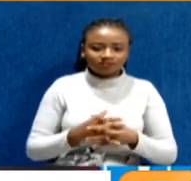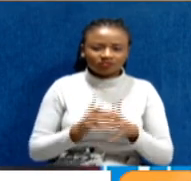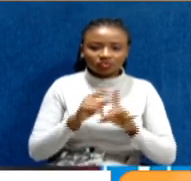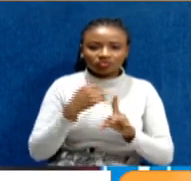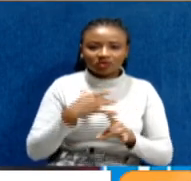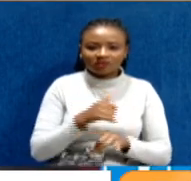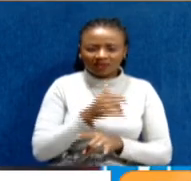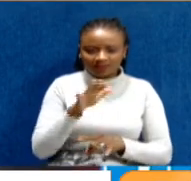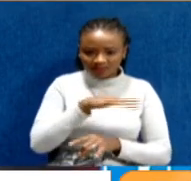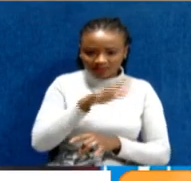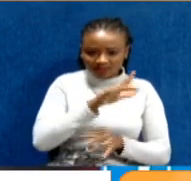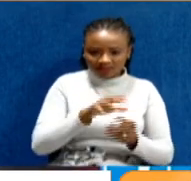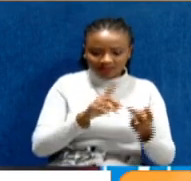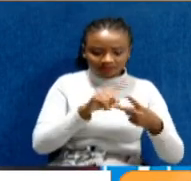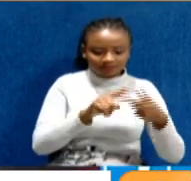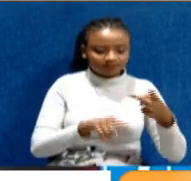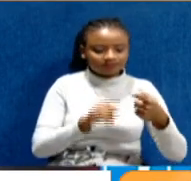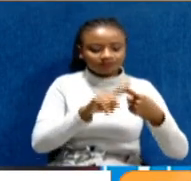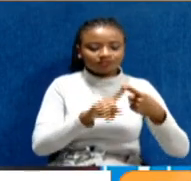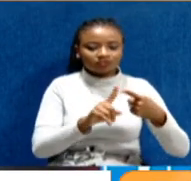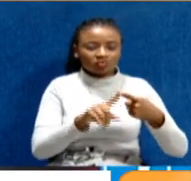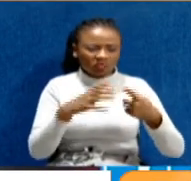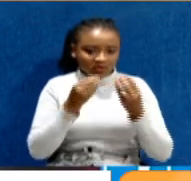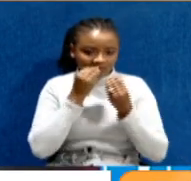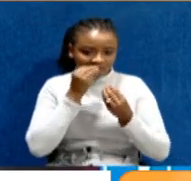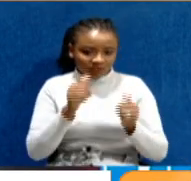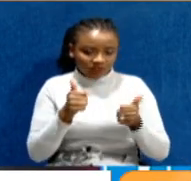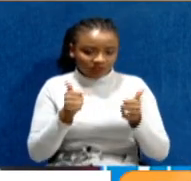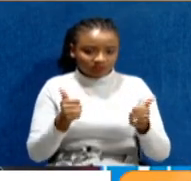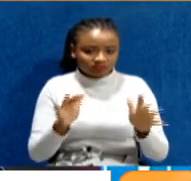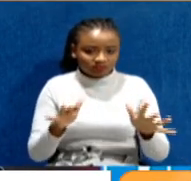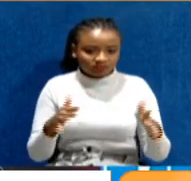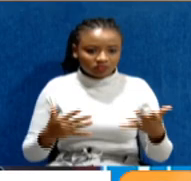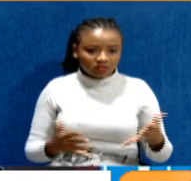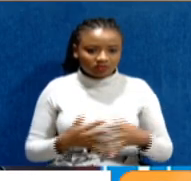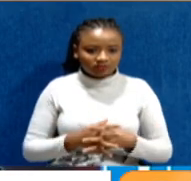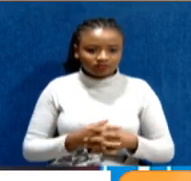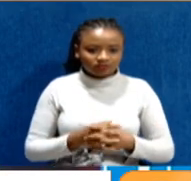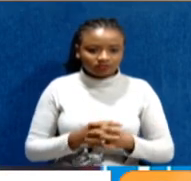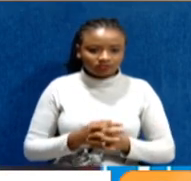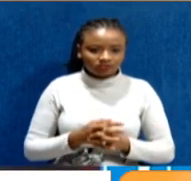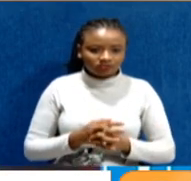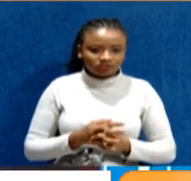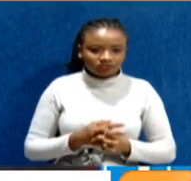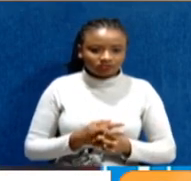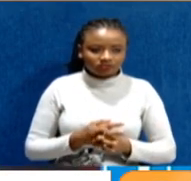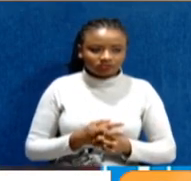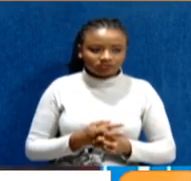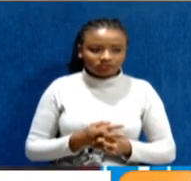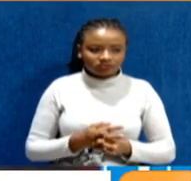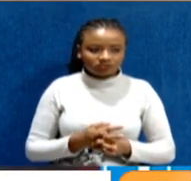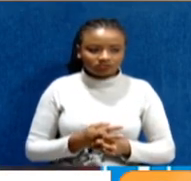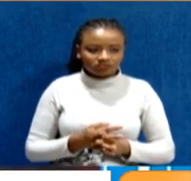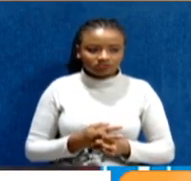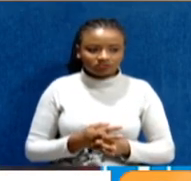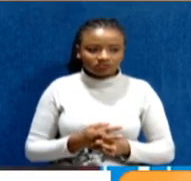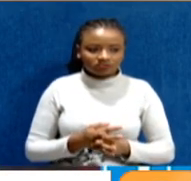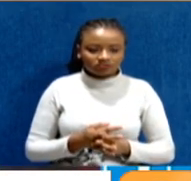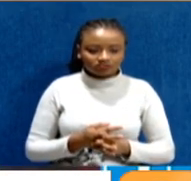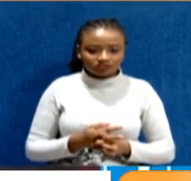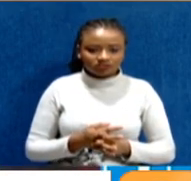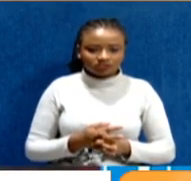here. Yeah. One is the food safety, which, as Kate explained, talks about handling of food in the process,